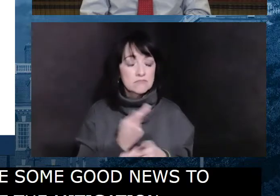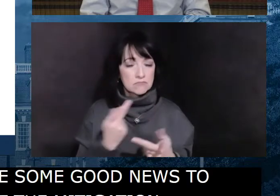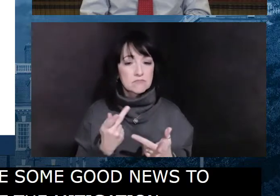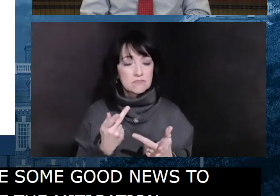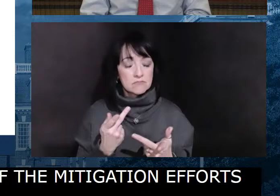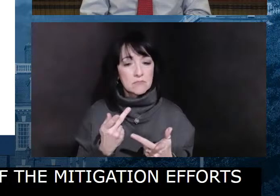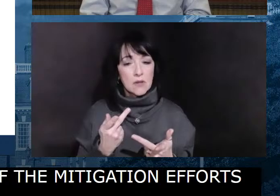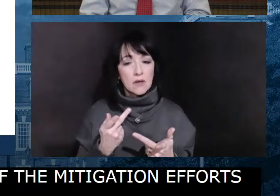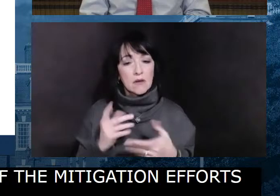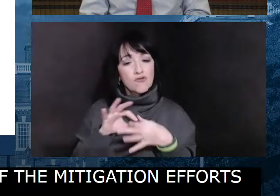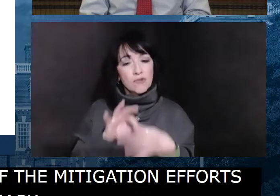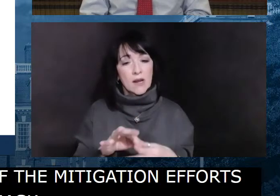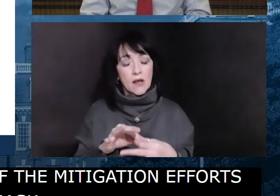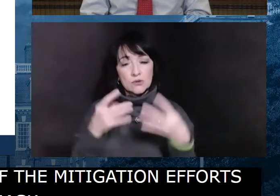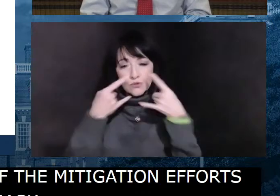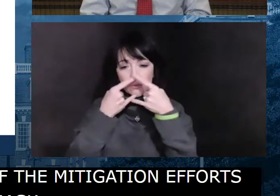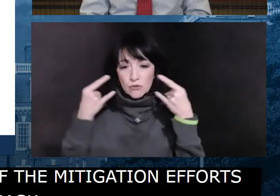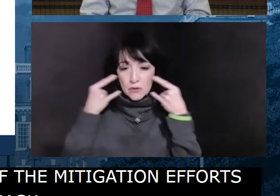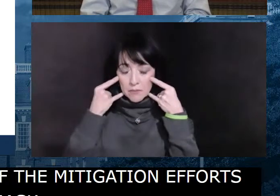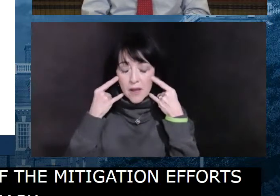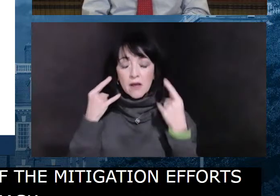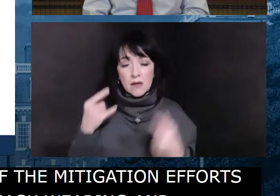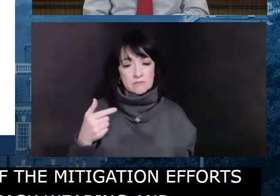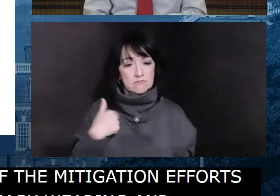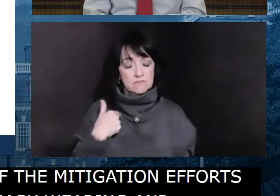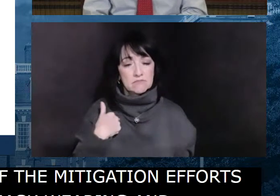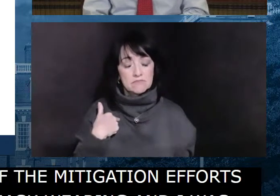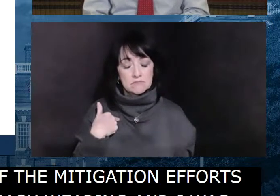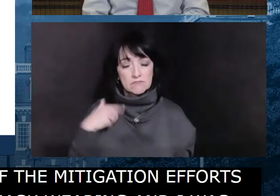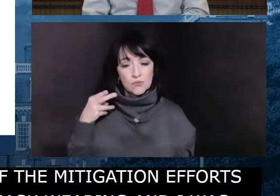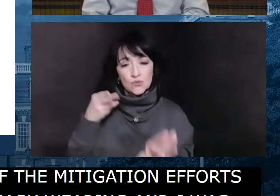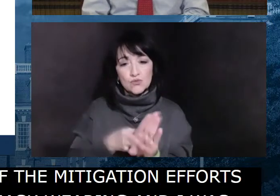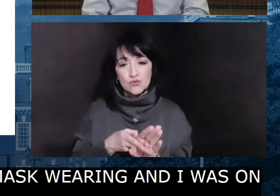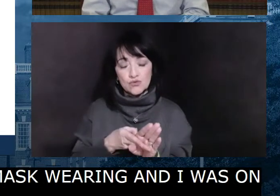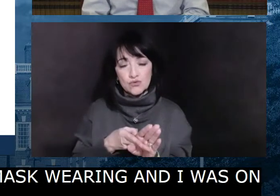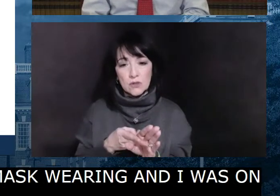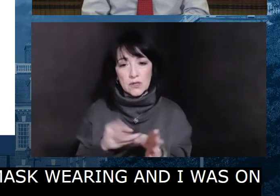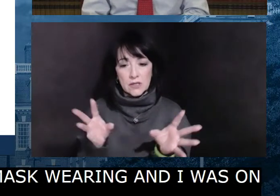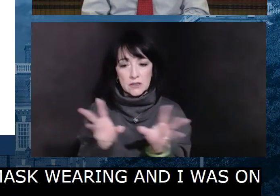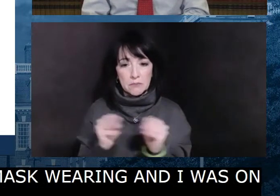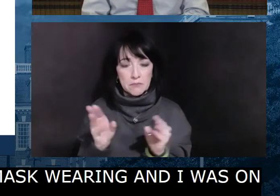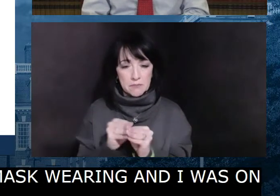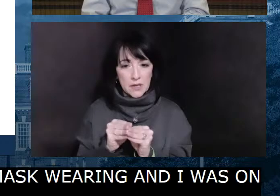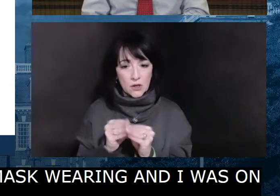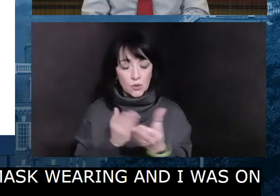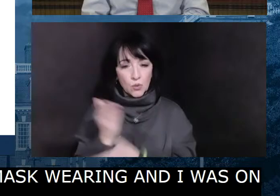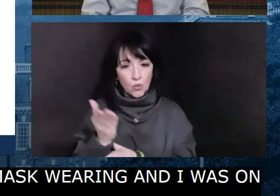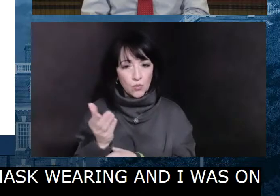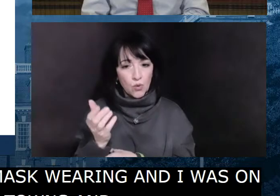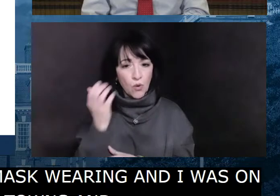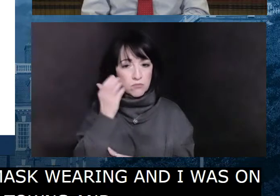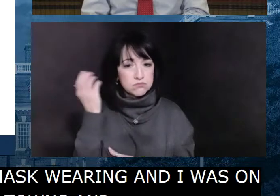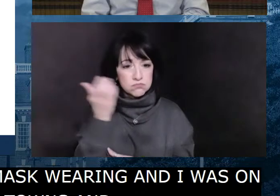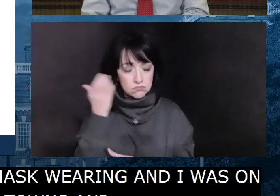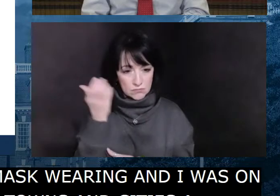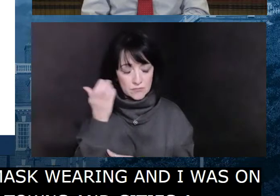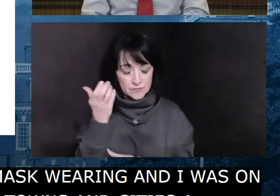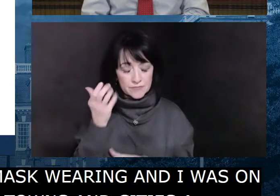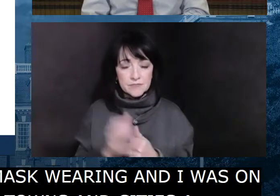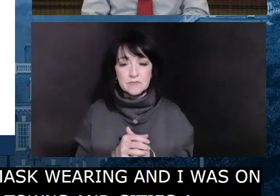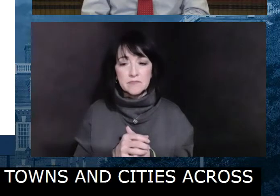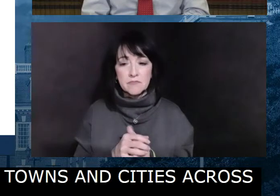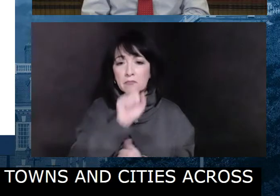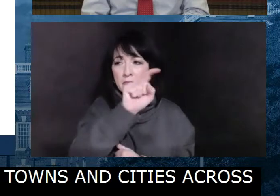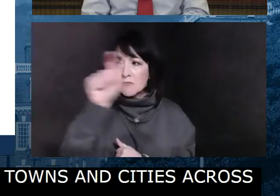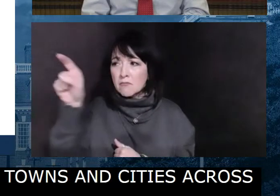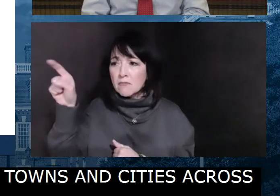conference call with the mayors in towns and cities across Delaware earlier today, and they each reported that compliance with the